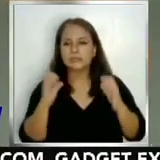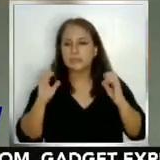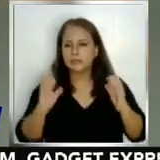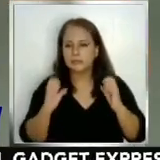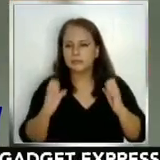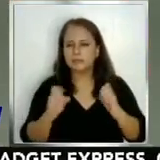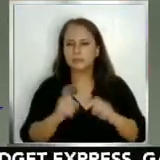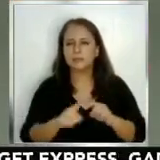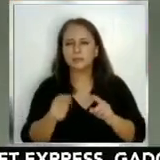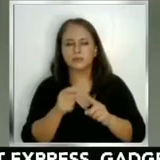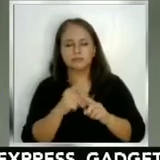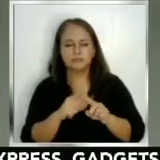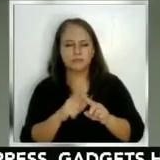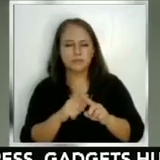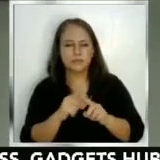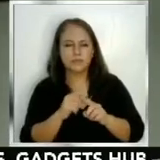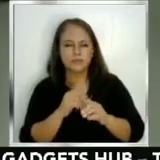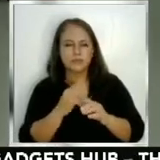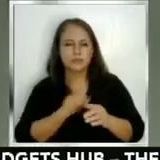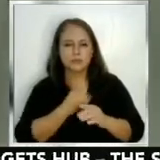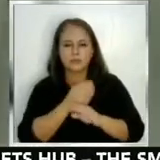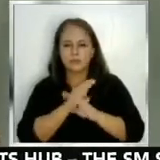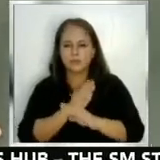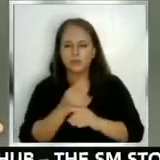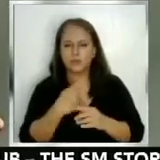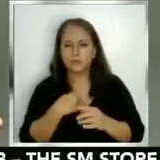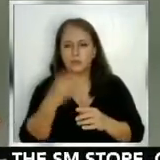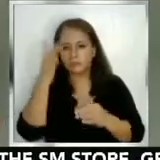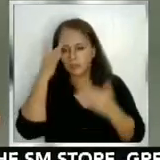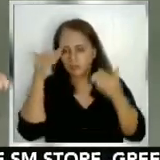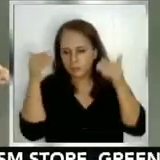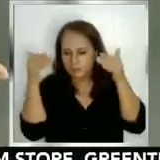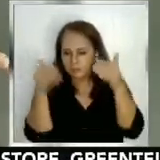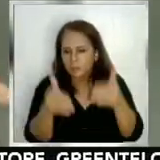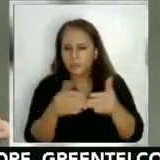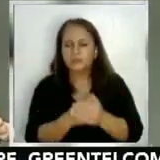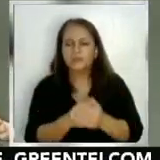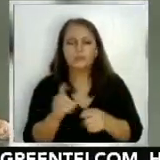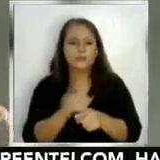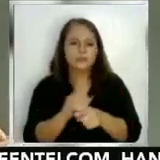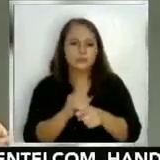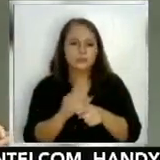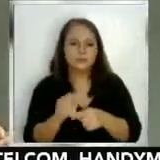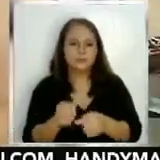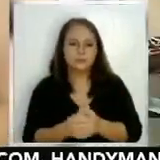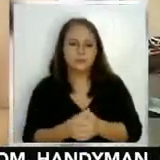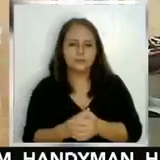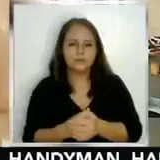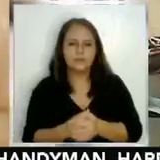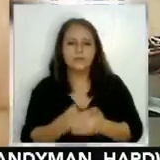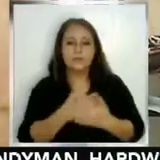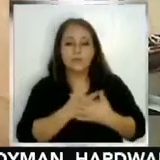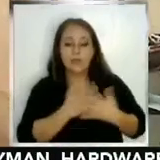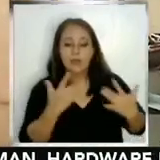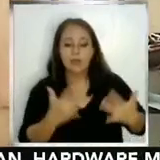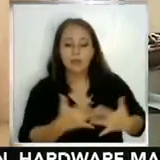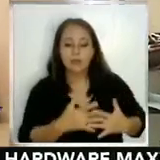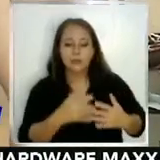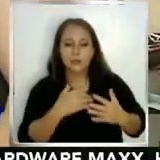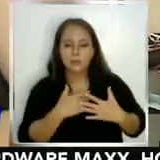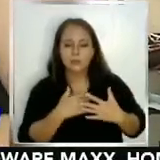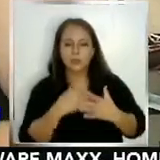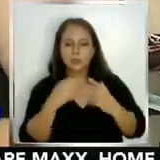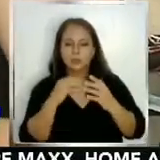amin. Importante rin ang mental focus at discipline. Cardio dapat yung ano yung wino-work mo. So some high